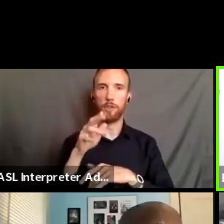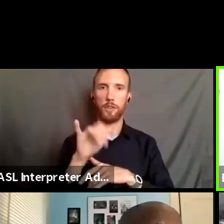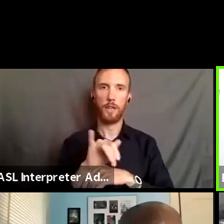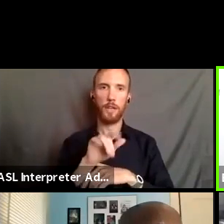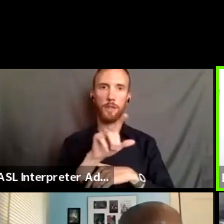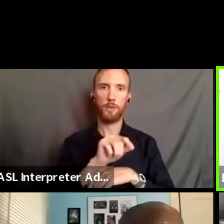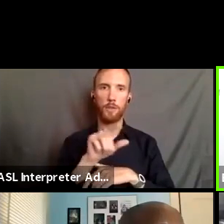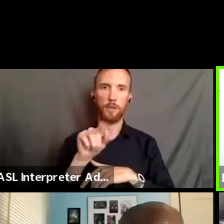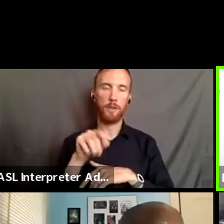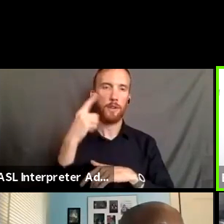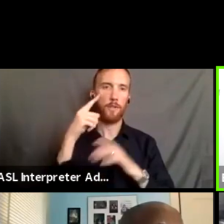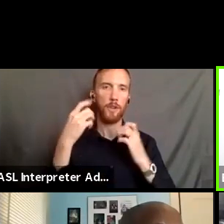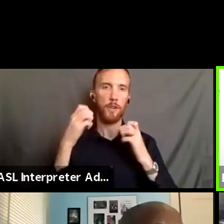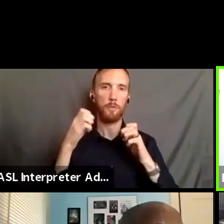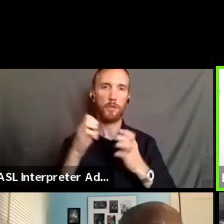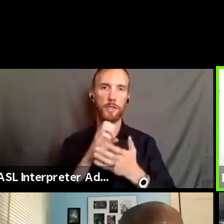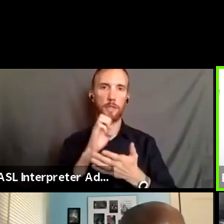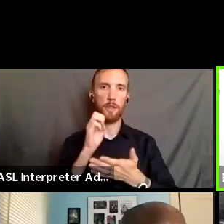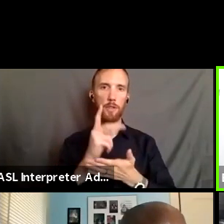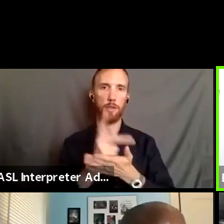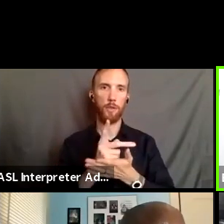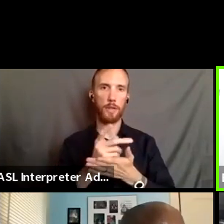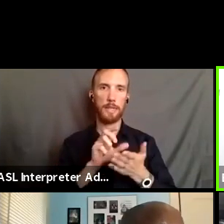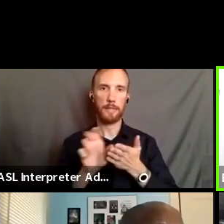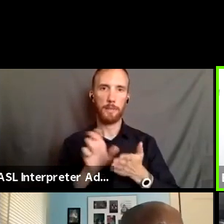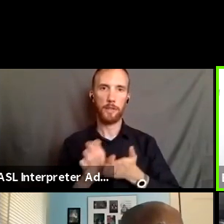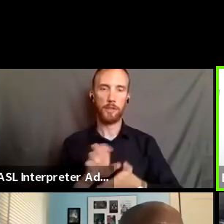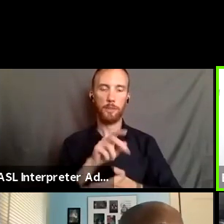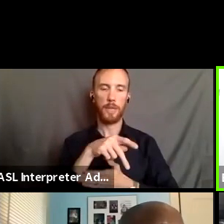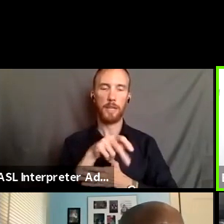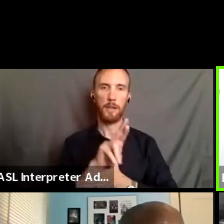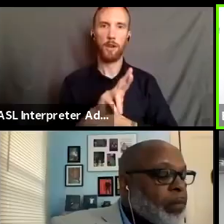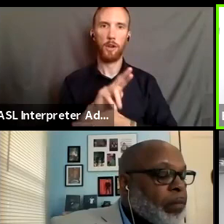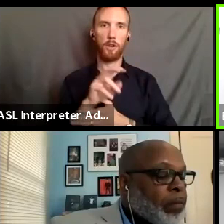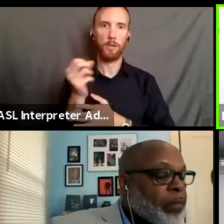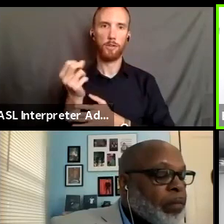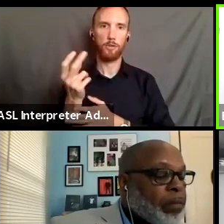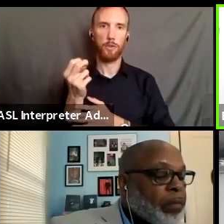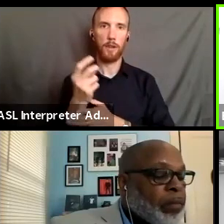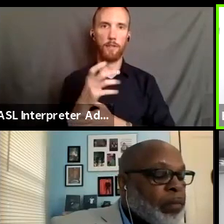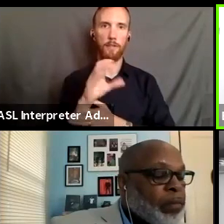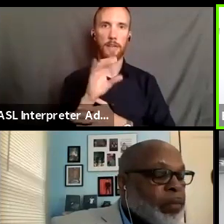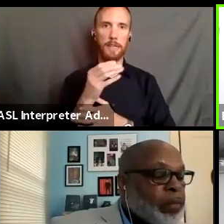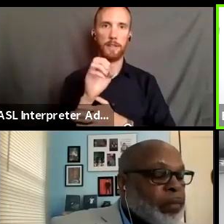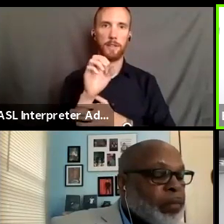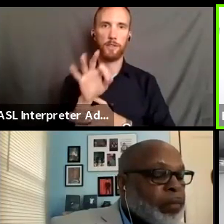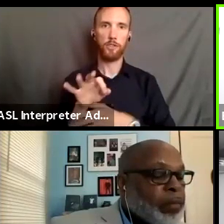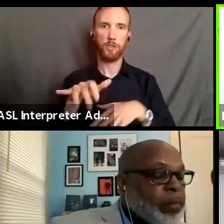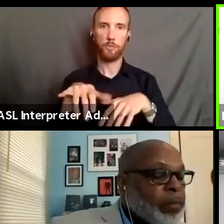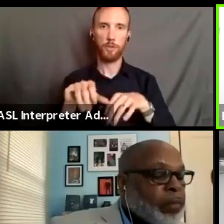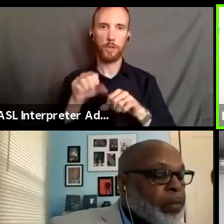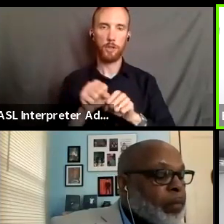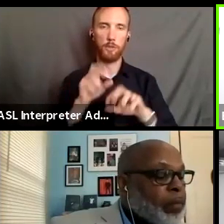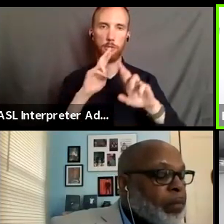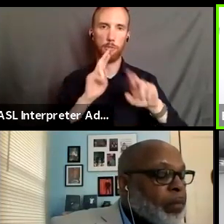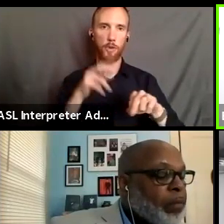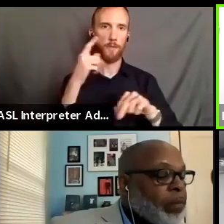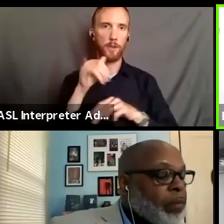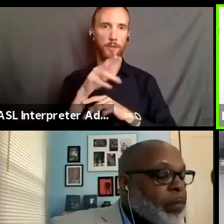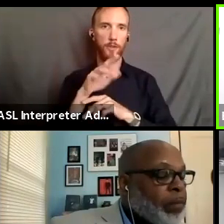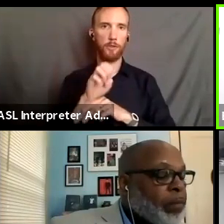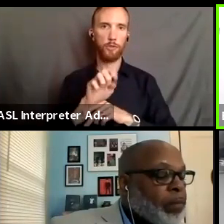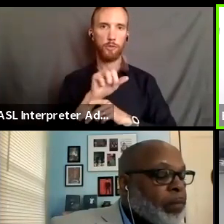emergency authority expenditures pr 12 is the chief procurement officer report for june 2020 and the